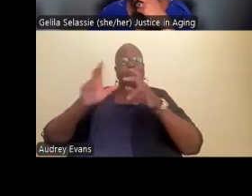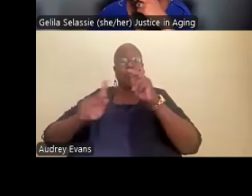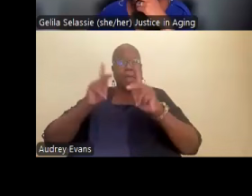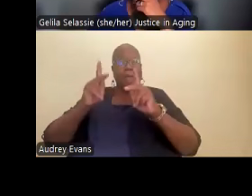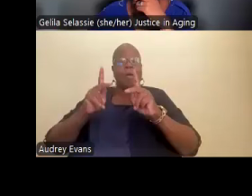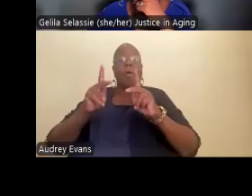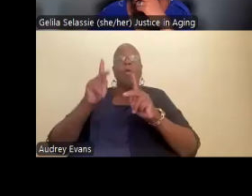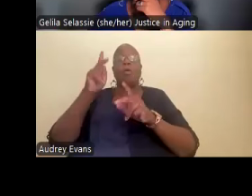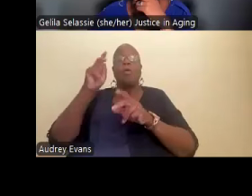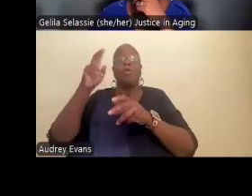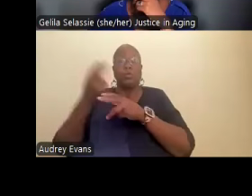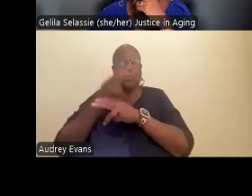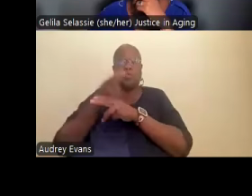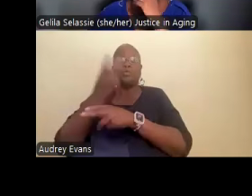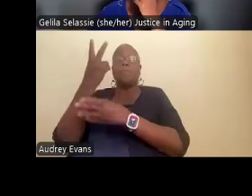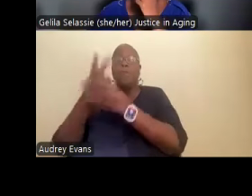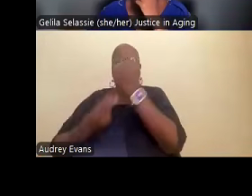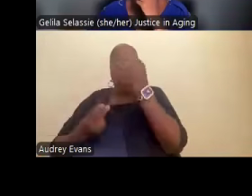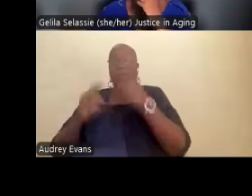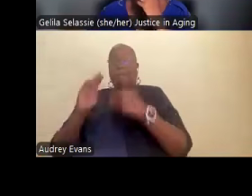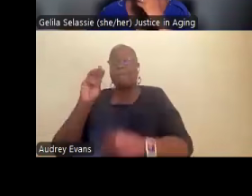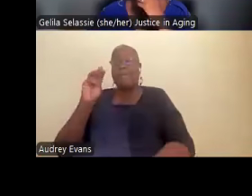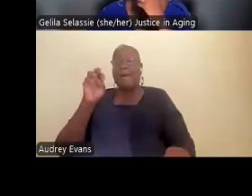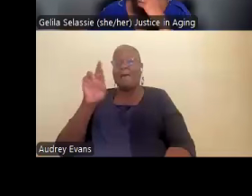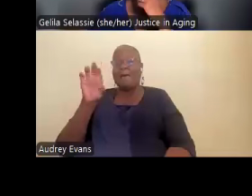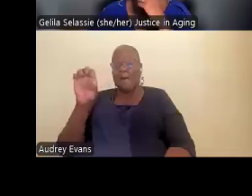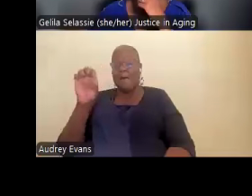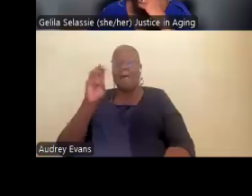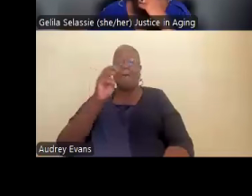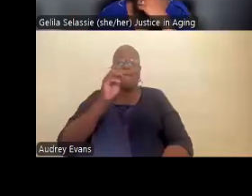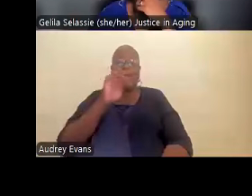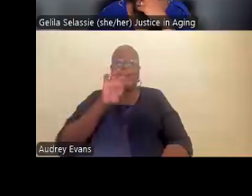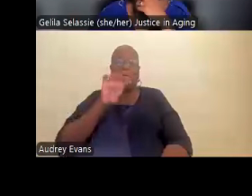enrolled in Medicare and Medicaid simultaneously.